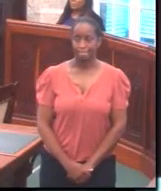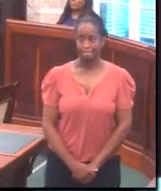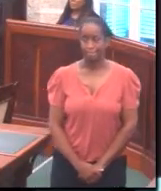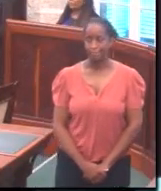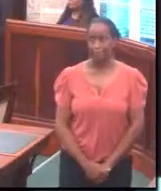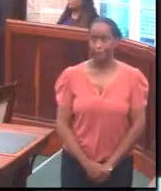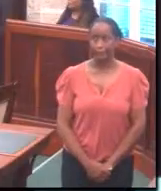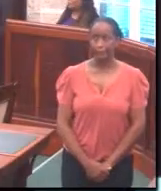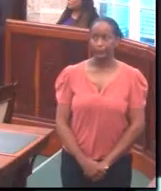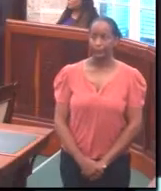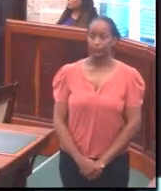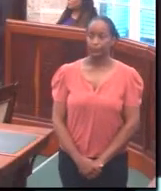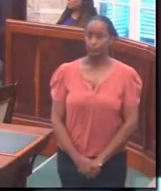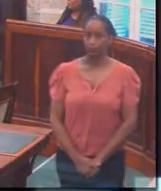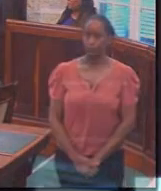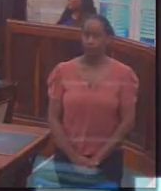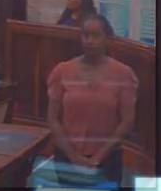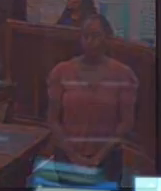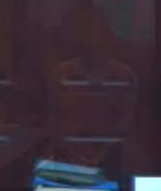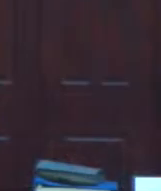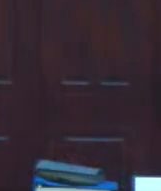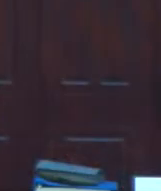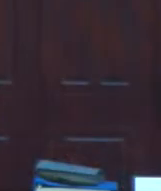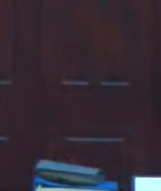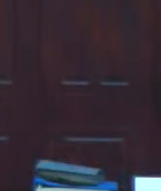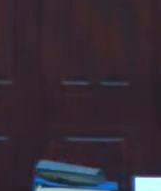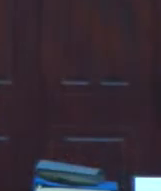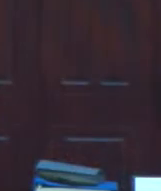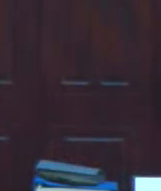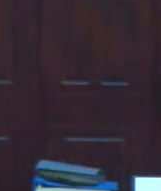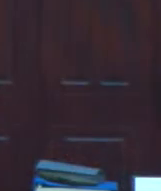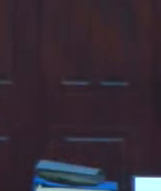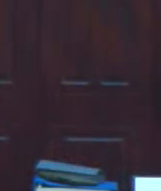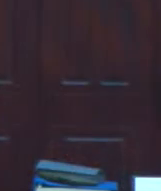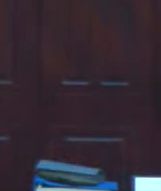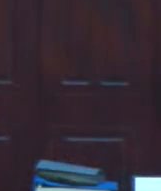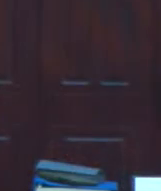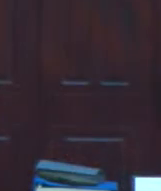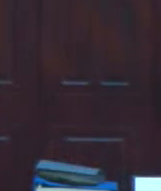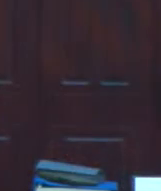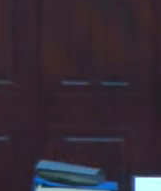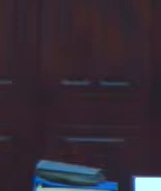for contempt, as a judicial officer, you know what the penalty is.